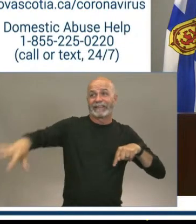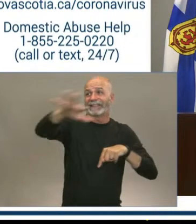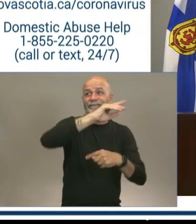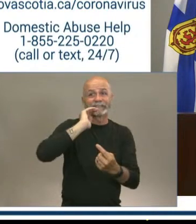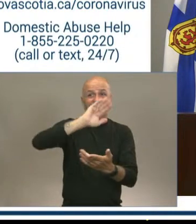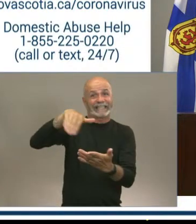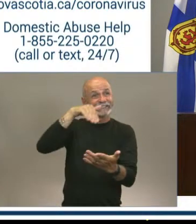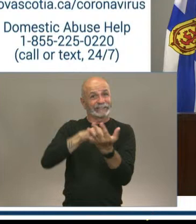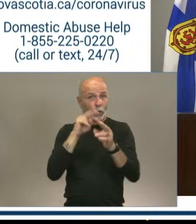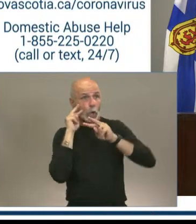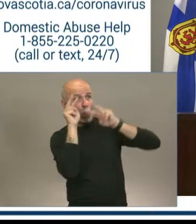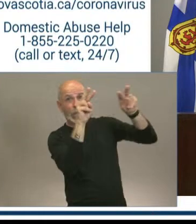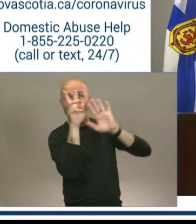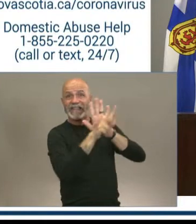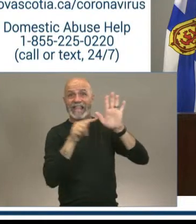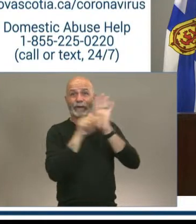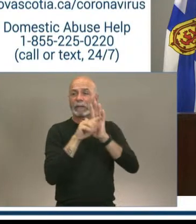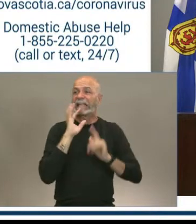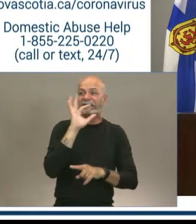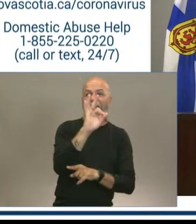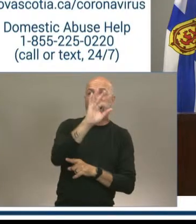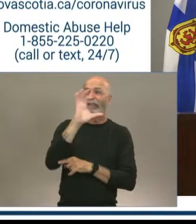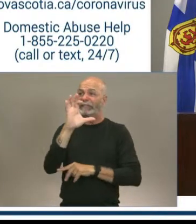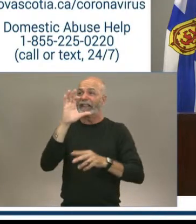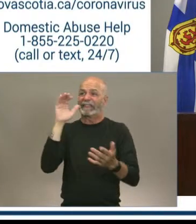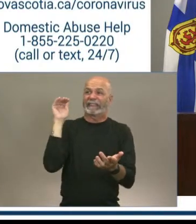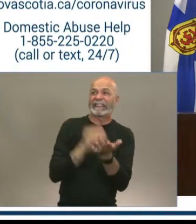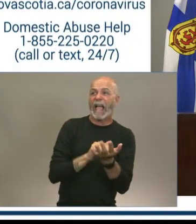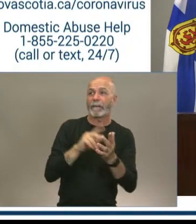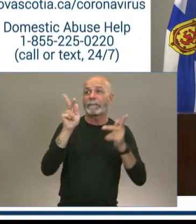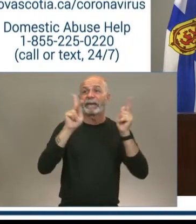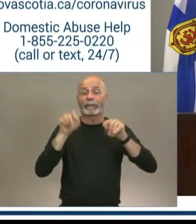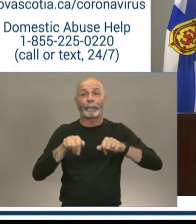could bring them in. There they are.